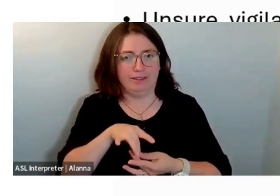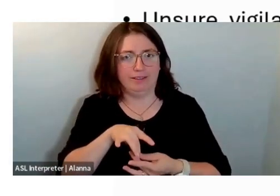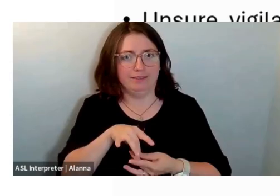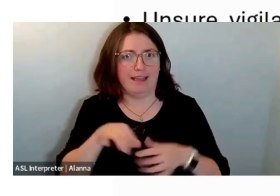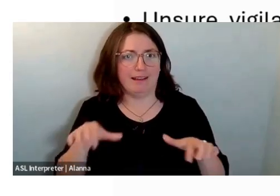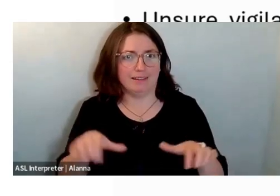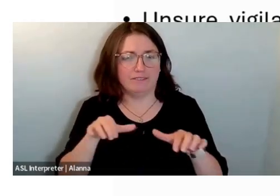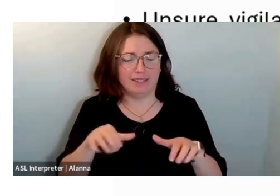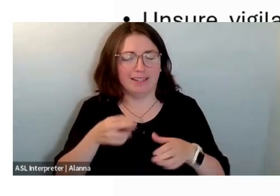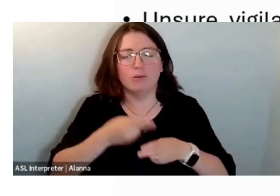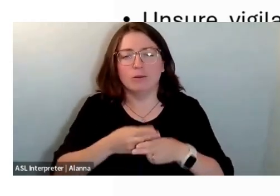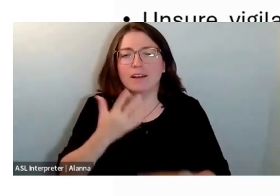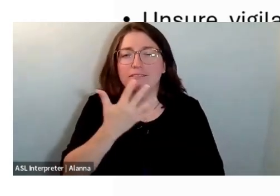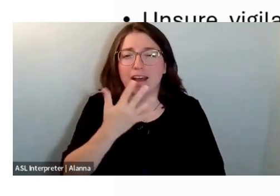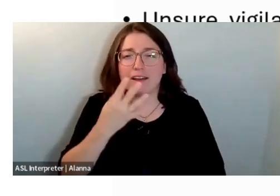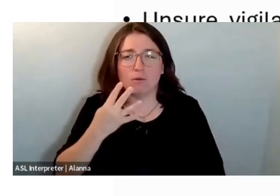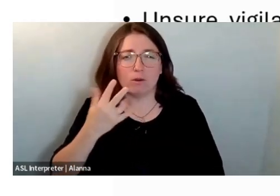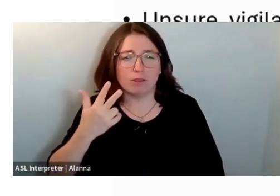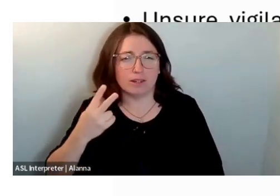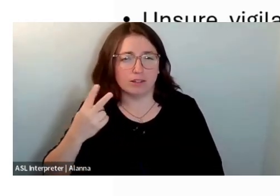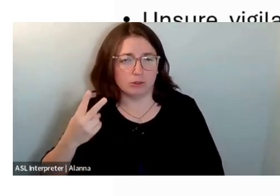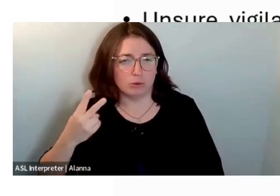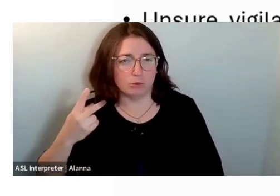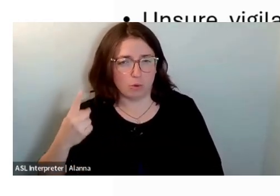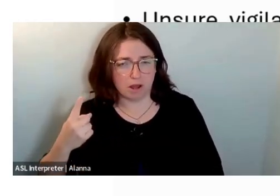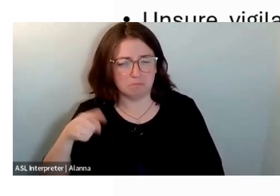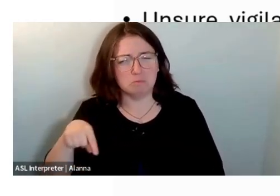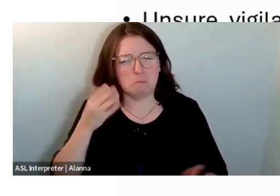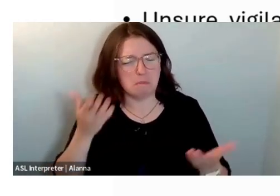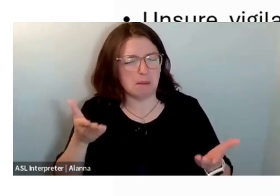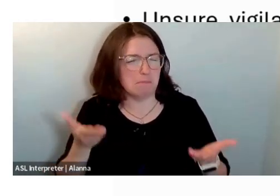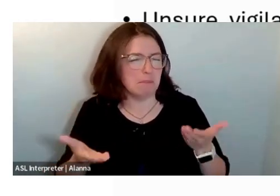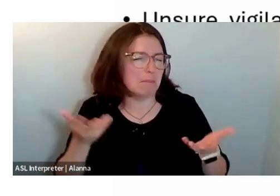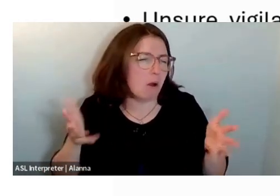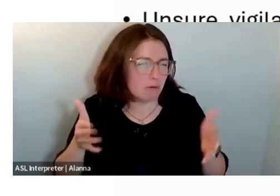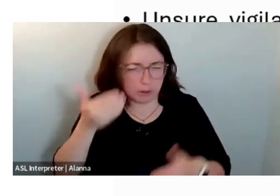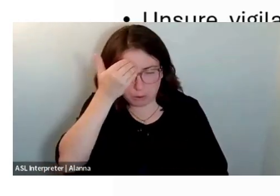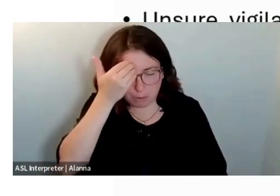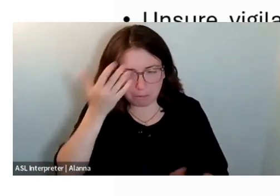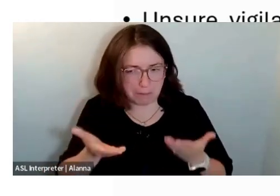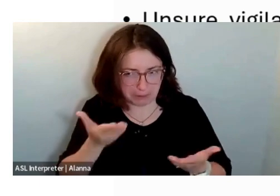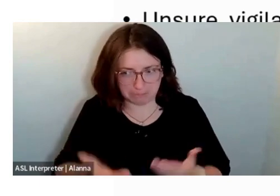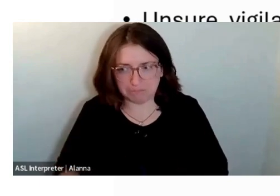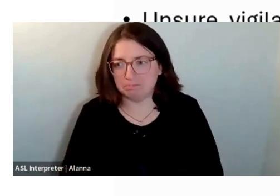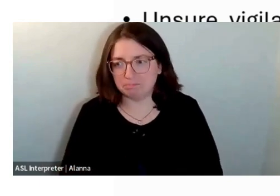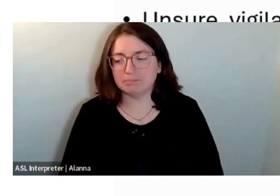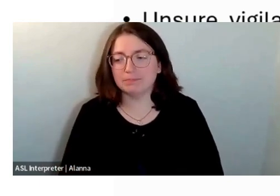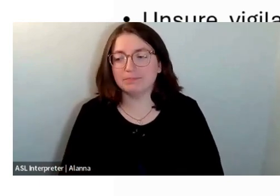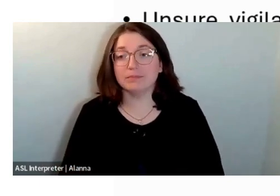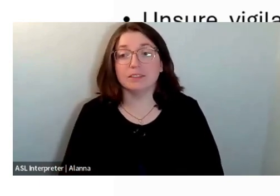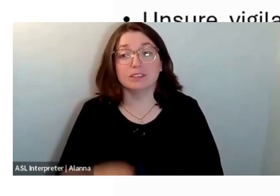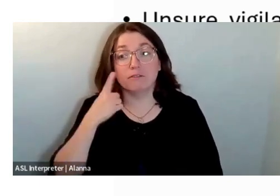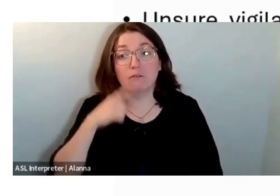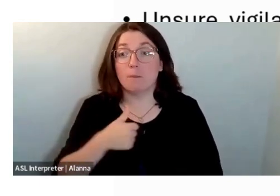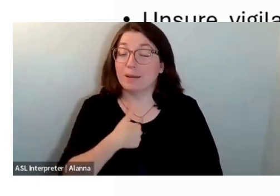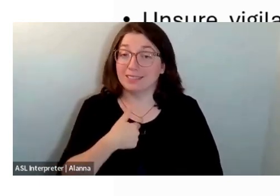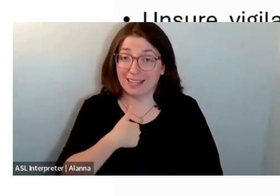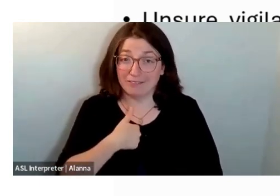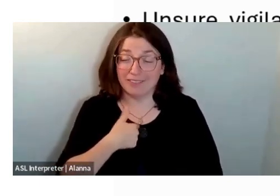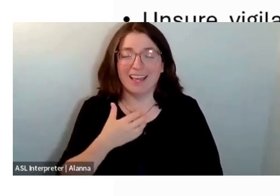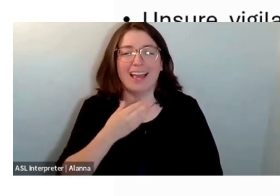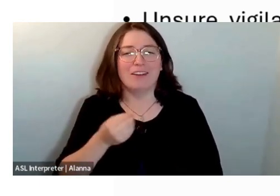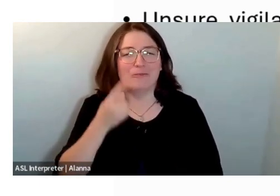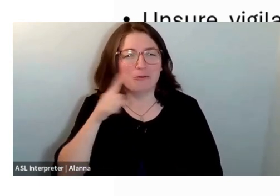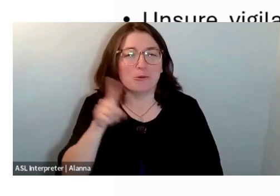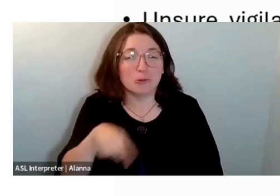5-4-3-2-1, and you may be familiar with this. So for myself and for